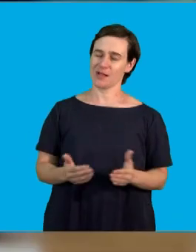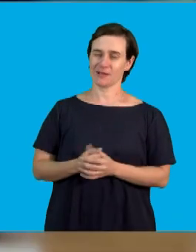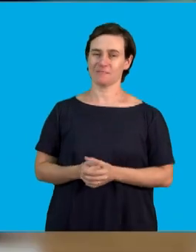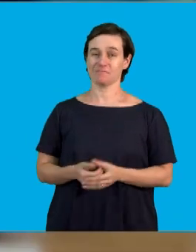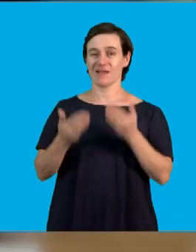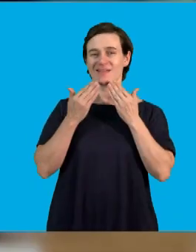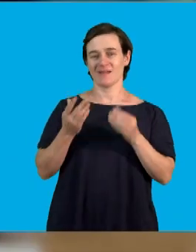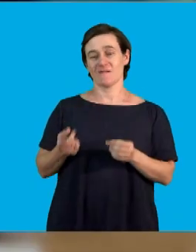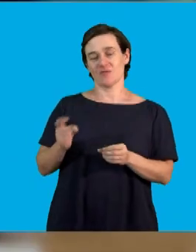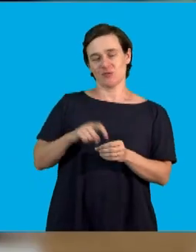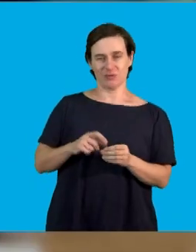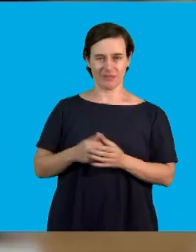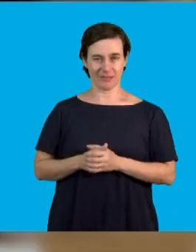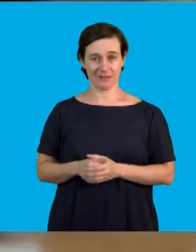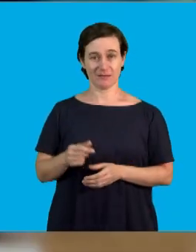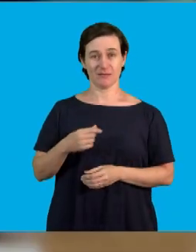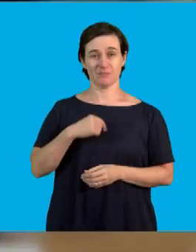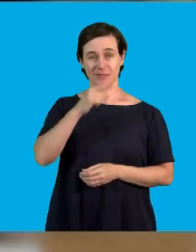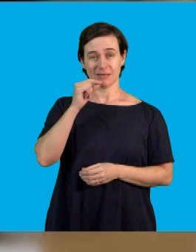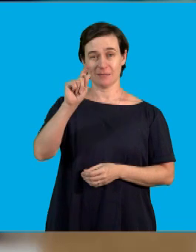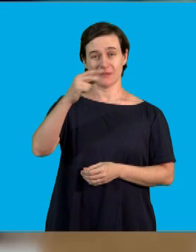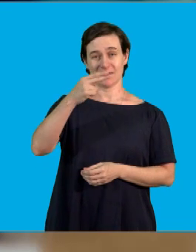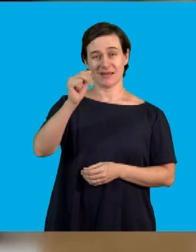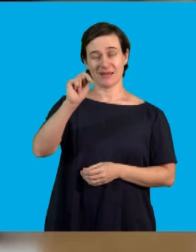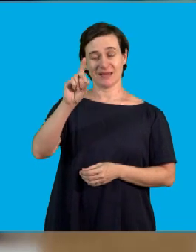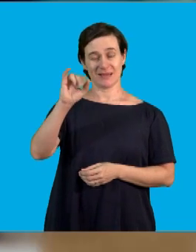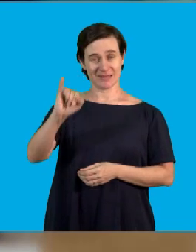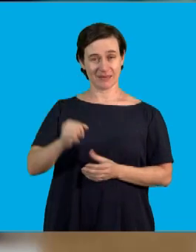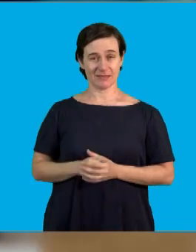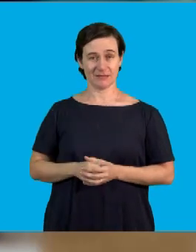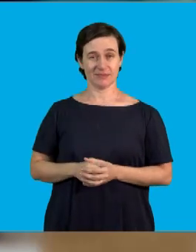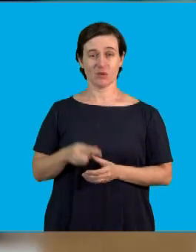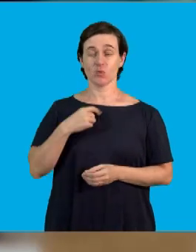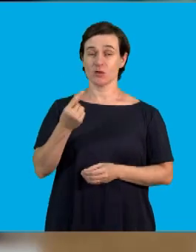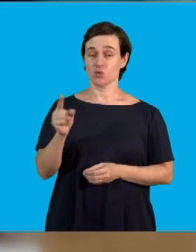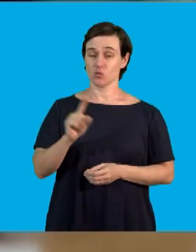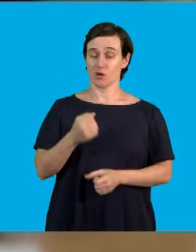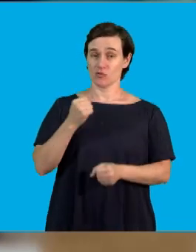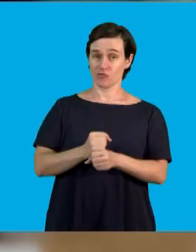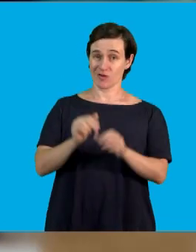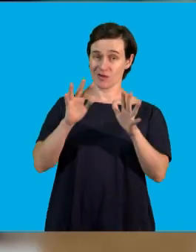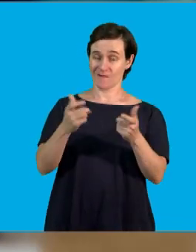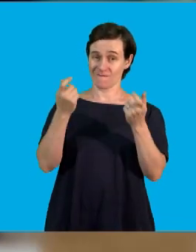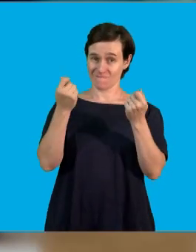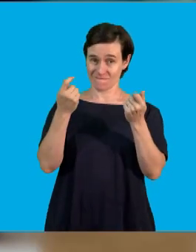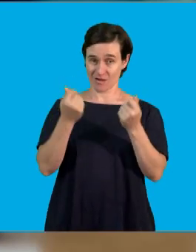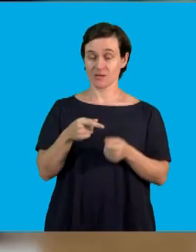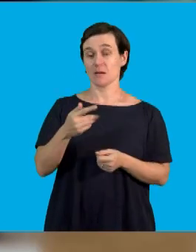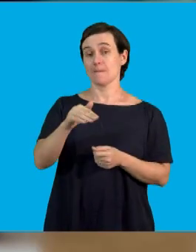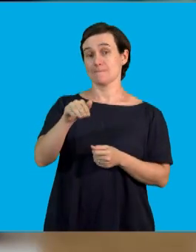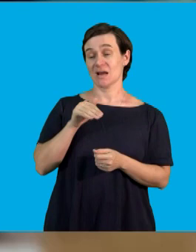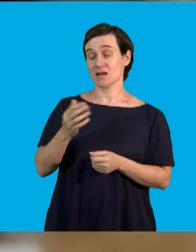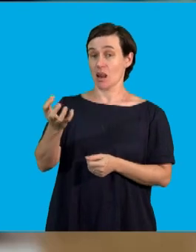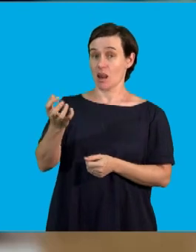Welcome everyone and thank you for joining me. My name is Tandin Tlapo and today we are looking at grade 10 finance, of which is